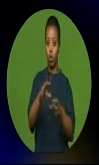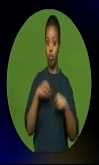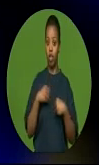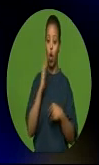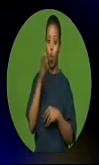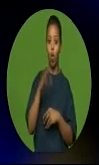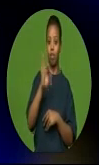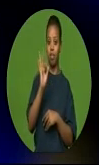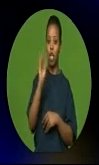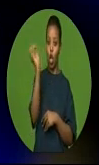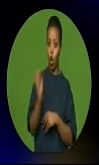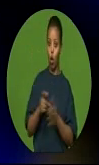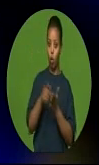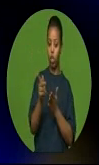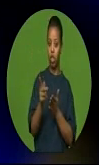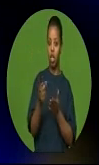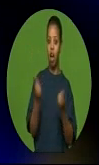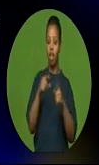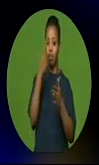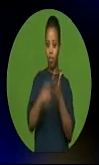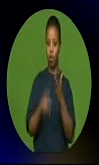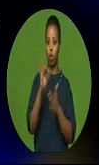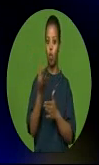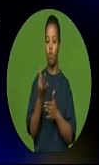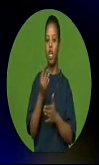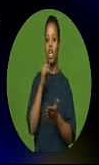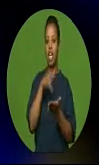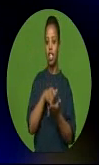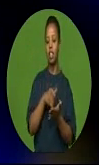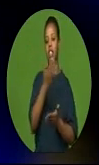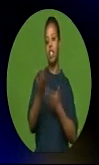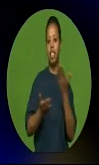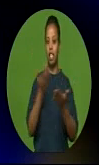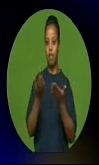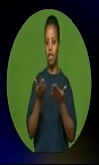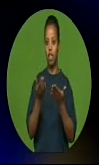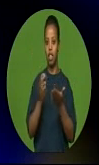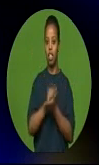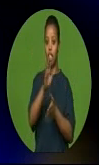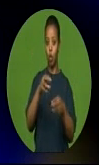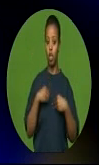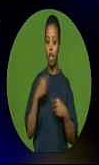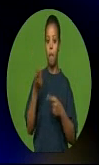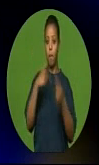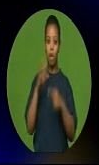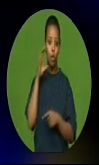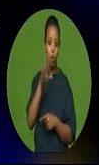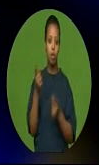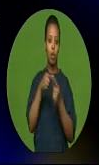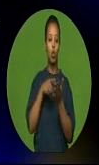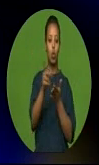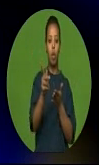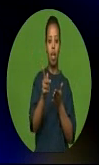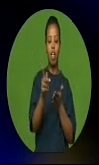commission as remuneration of his services. The consignee becomes obligated to pay